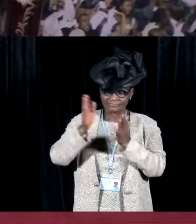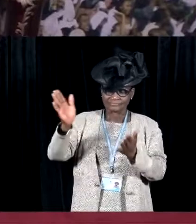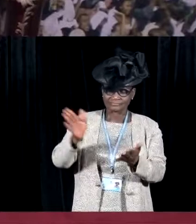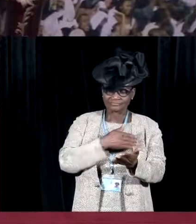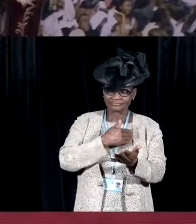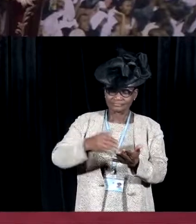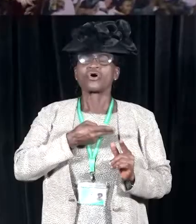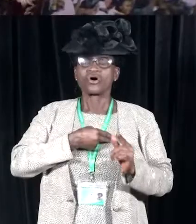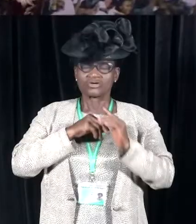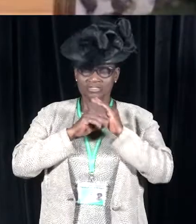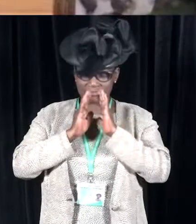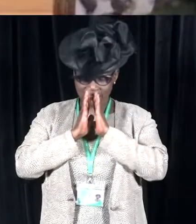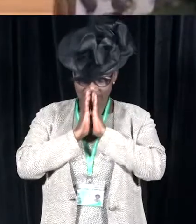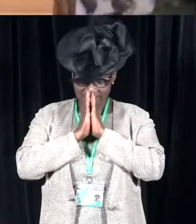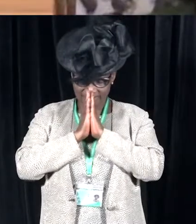Immortal God,